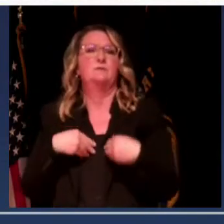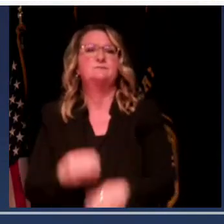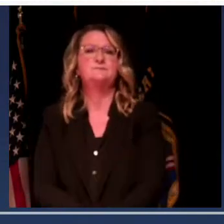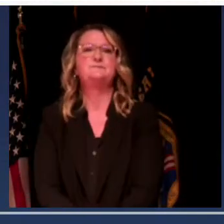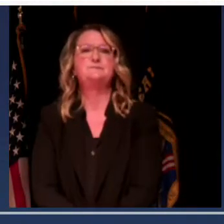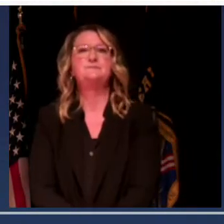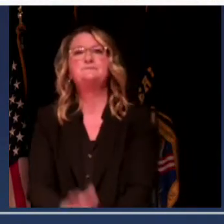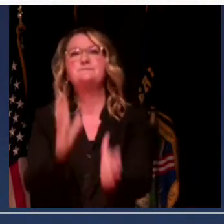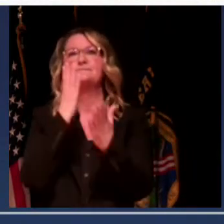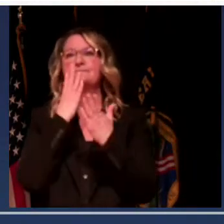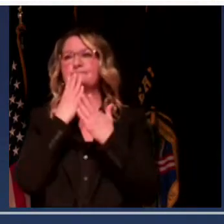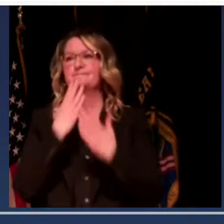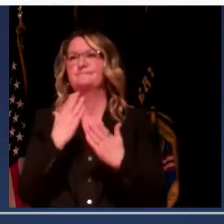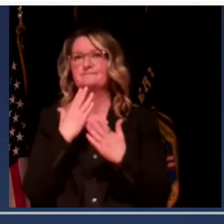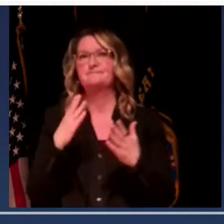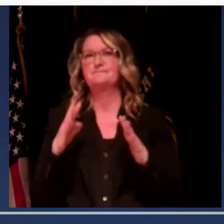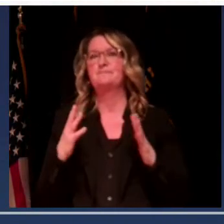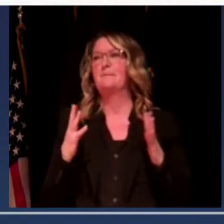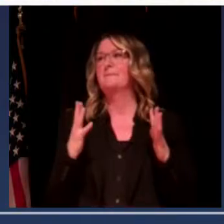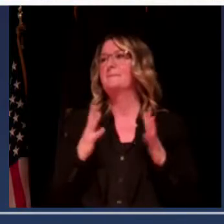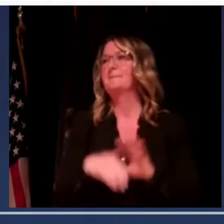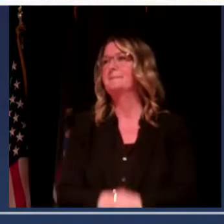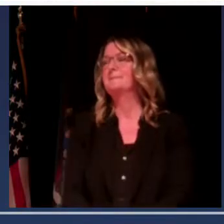Thank you.